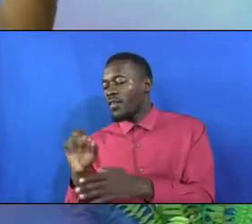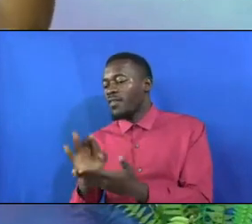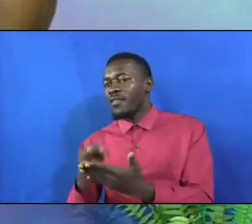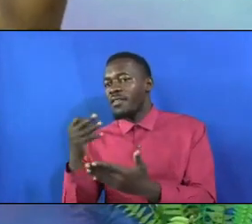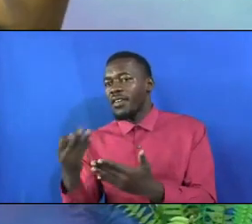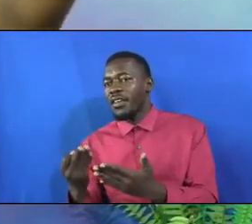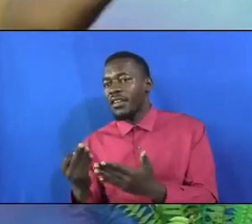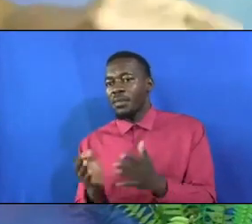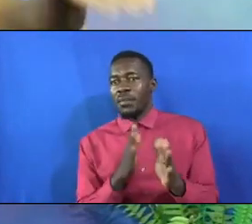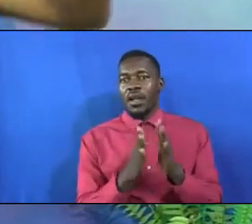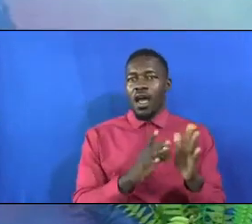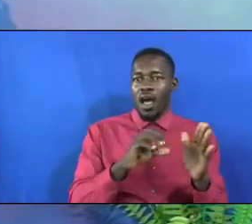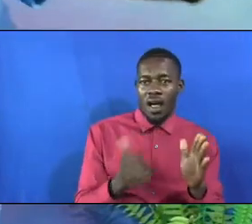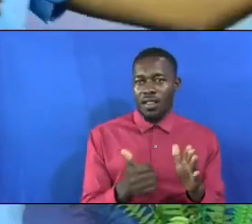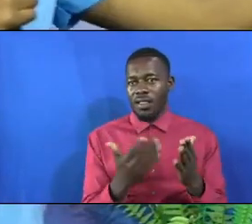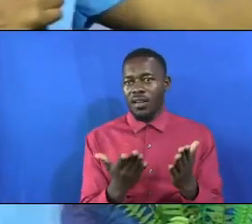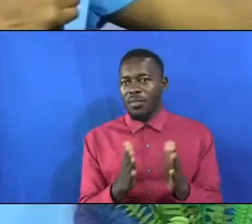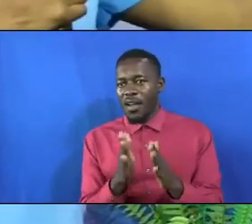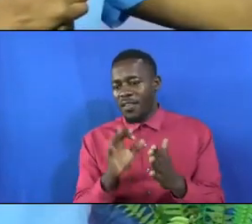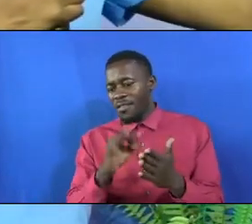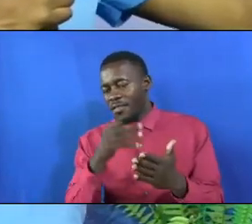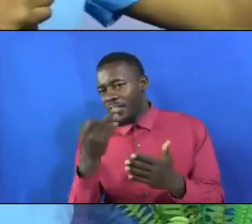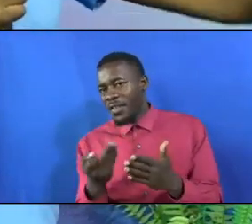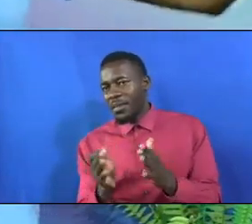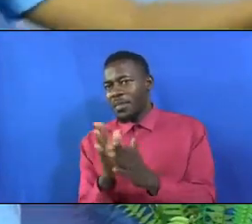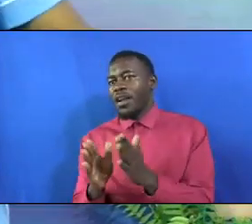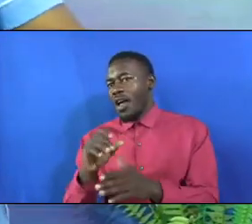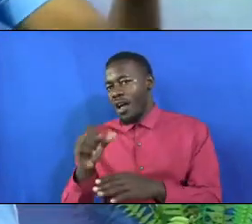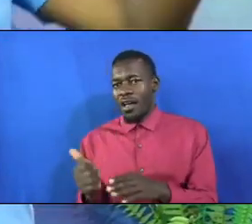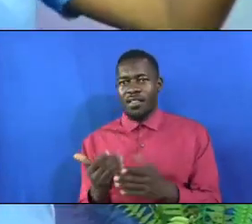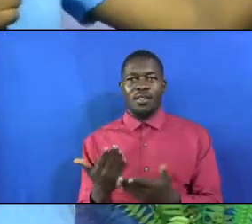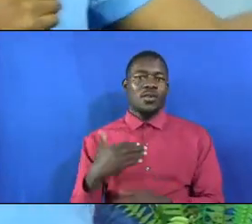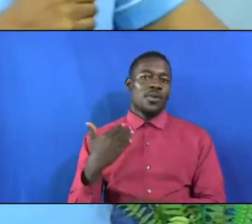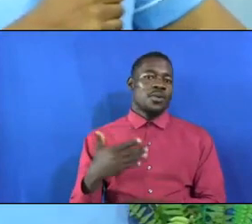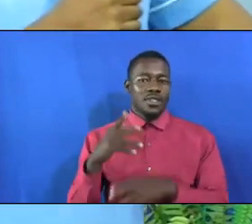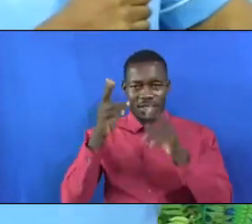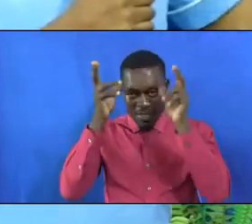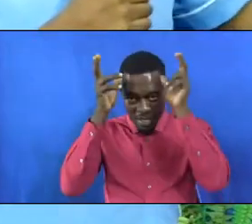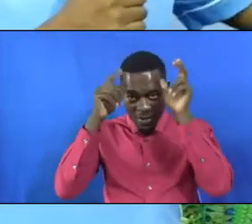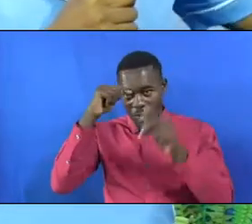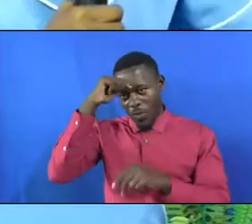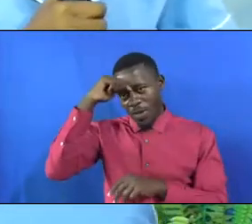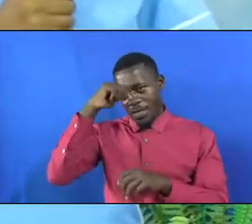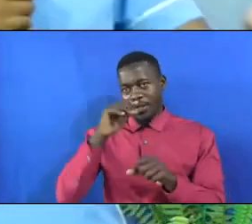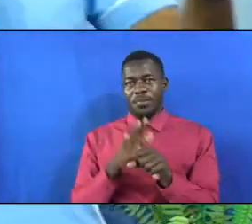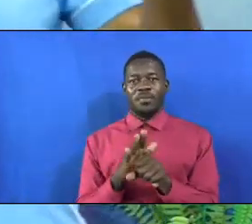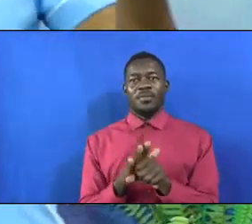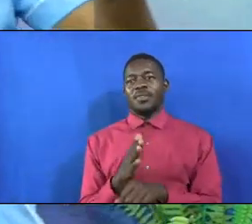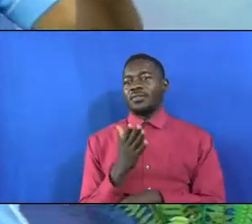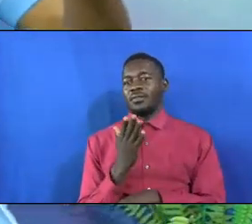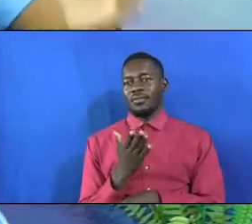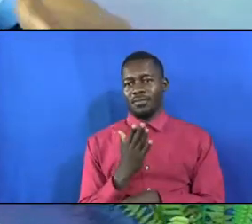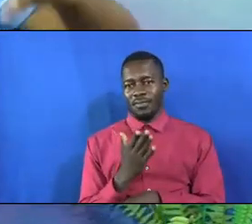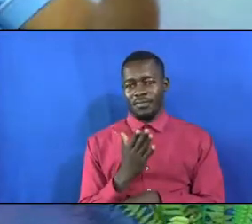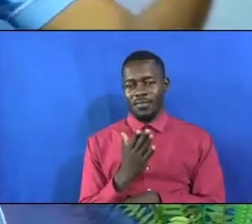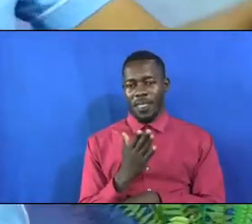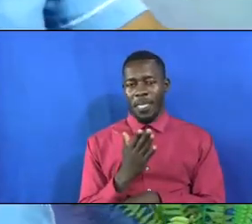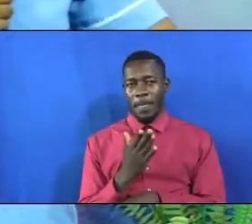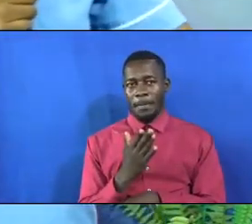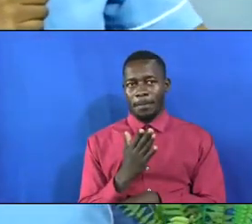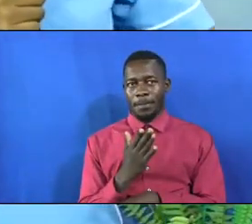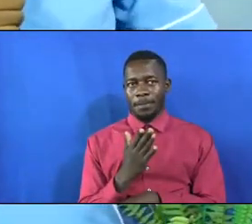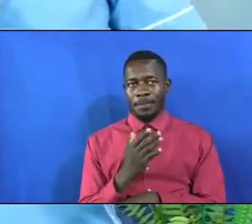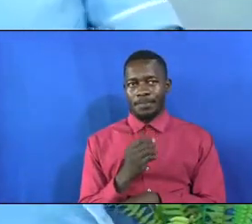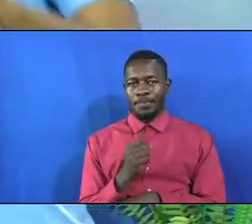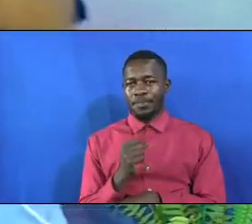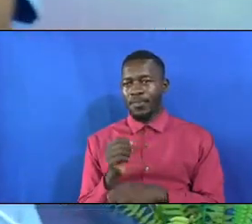scheme, and by God's power you evade, he brings up another one. And by God's power you, and he brings